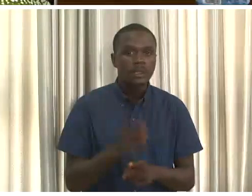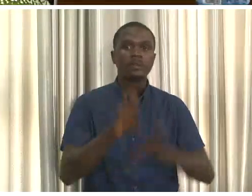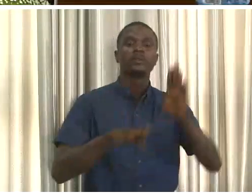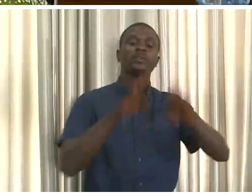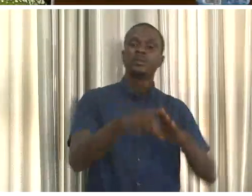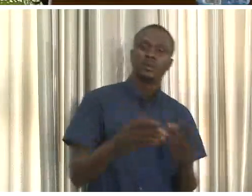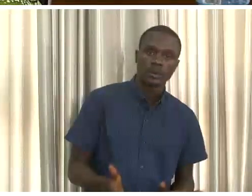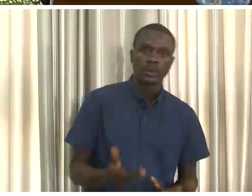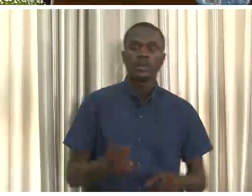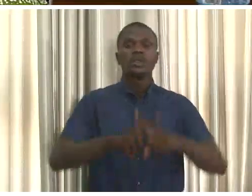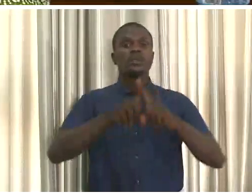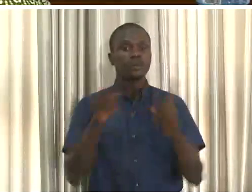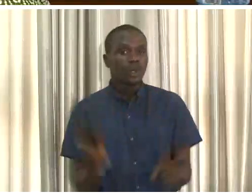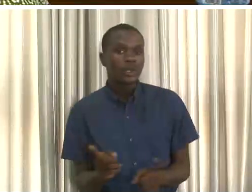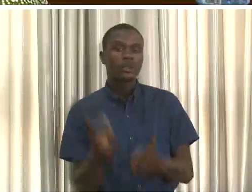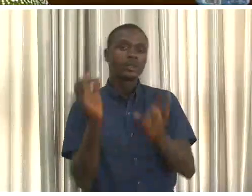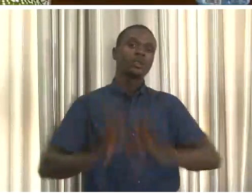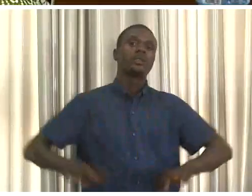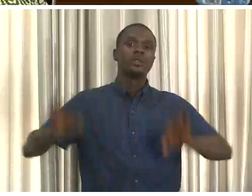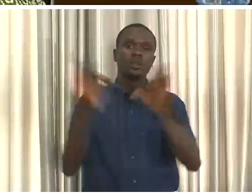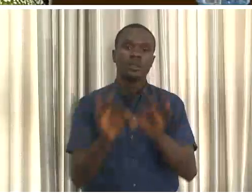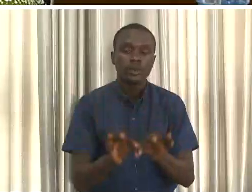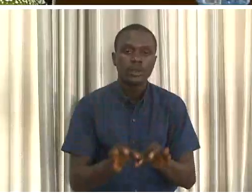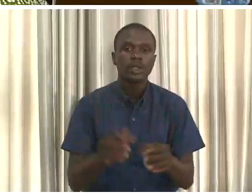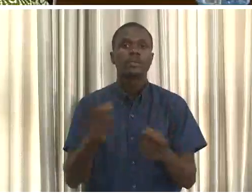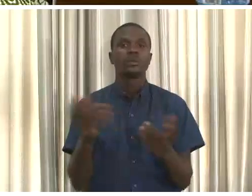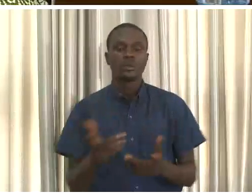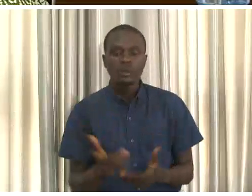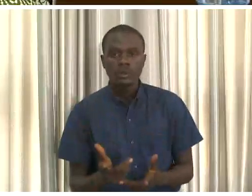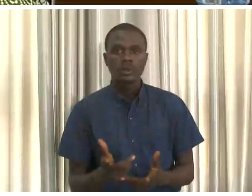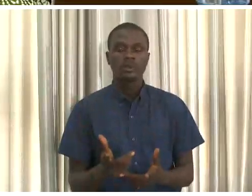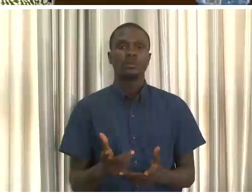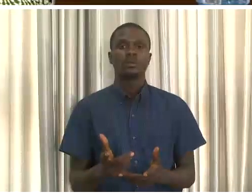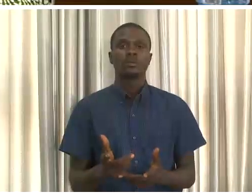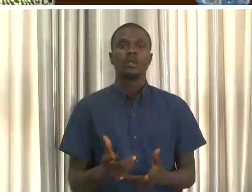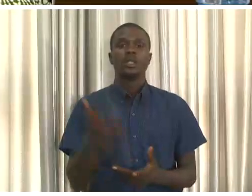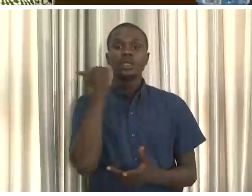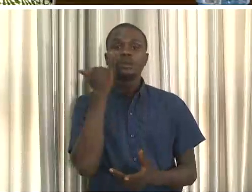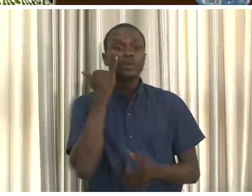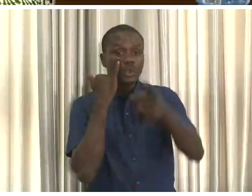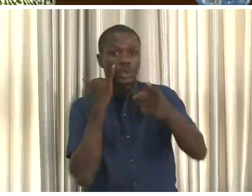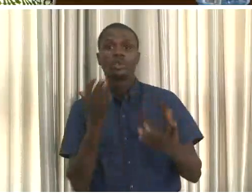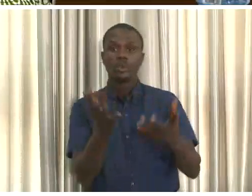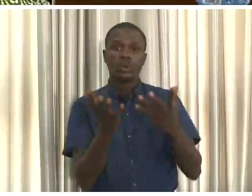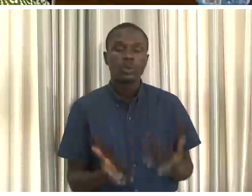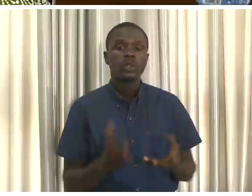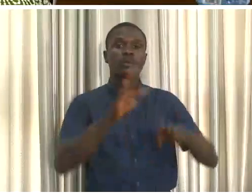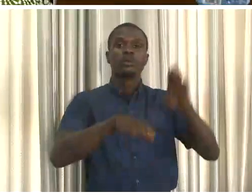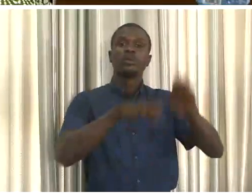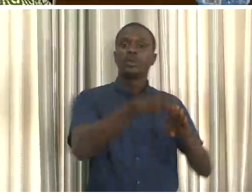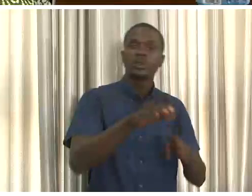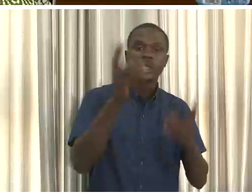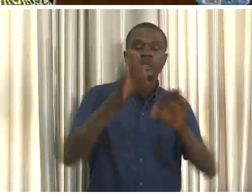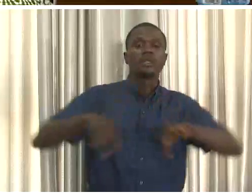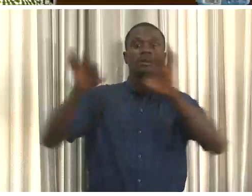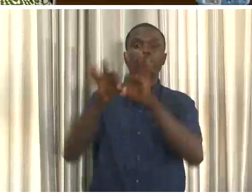the Public Order Act, what it is in section 71, it makes it very clear. Anybody who protests in this country, you can't forget the police permit. We